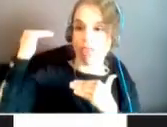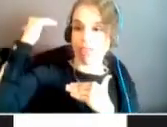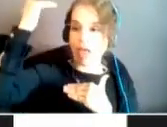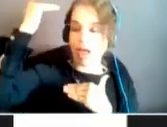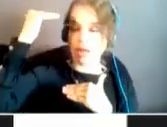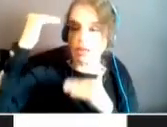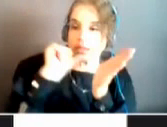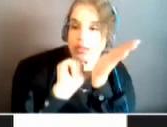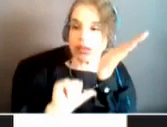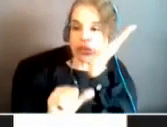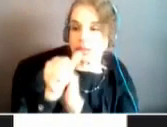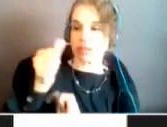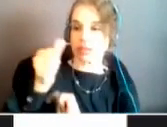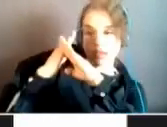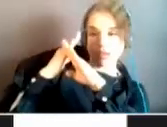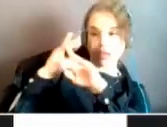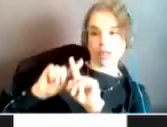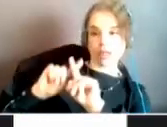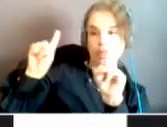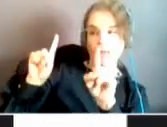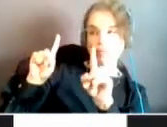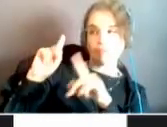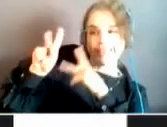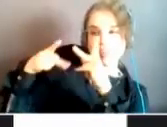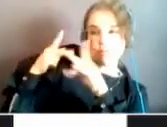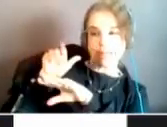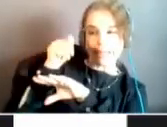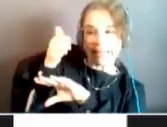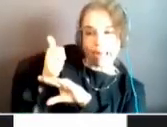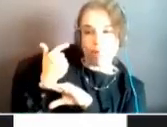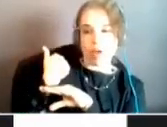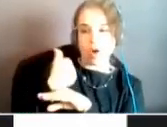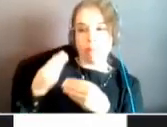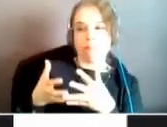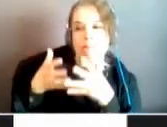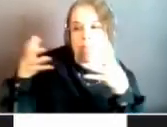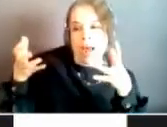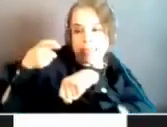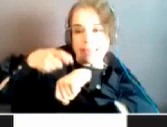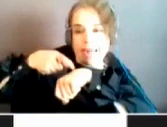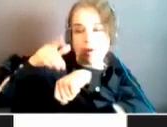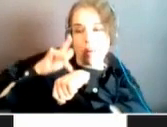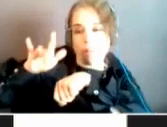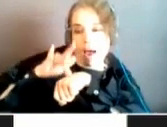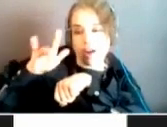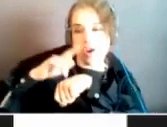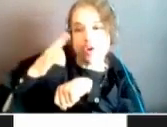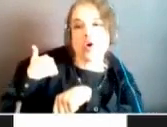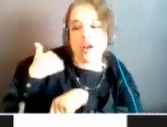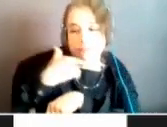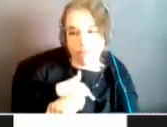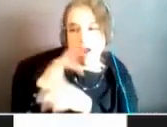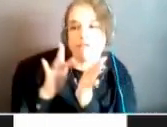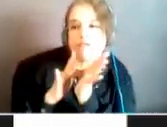today. So we have it's a little bit different than our typical setup. So we wanted to give as much time as possible to, we have the fortune